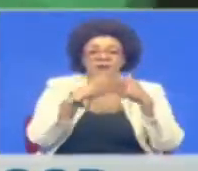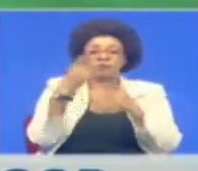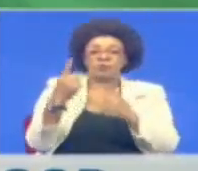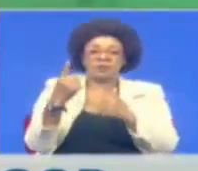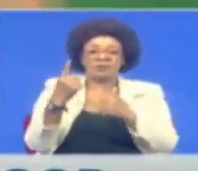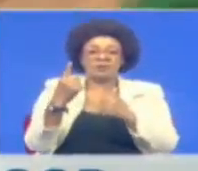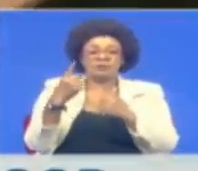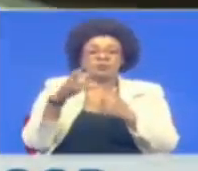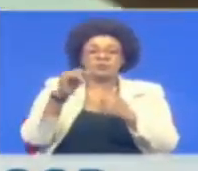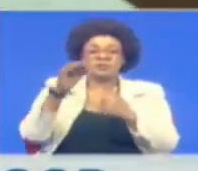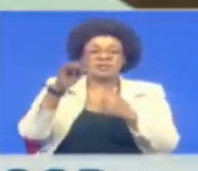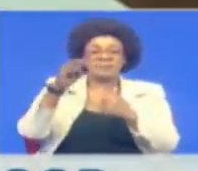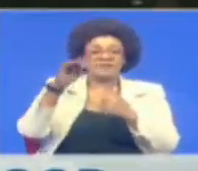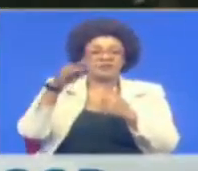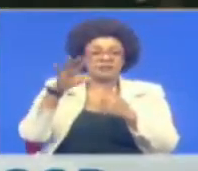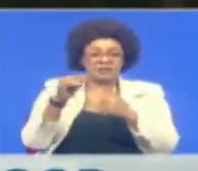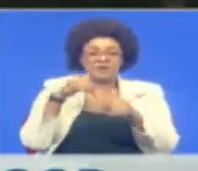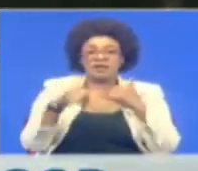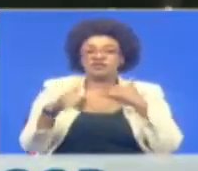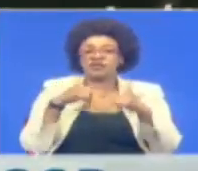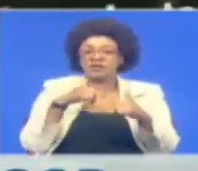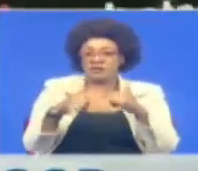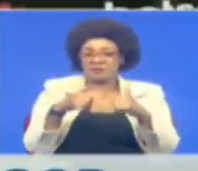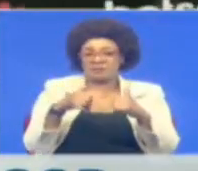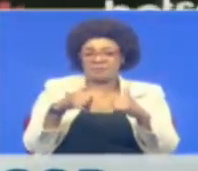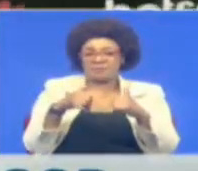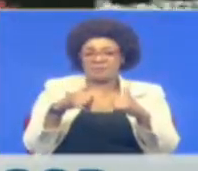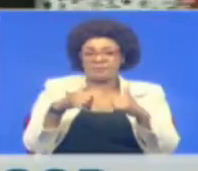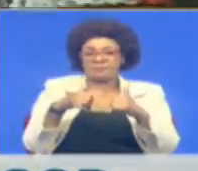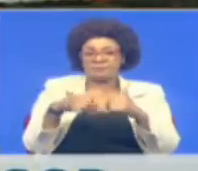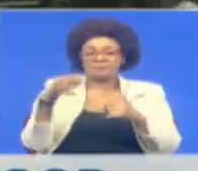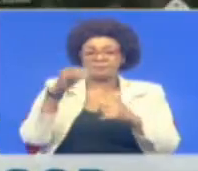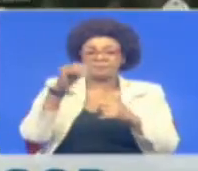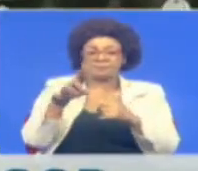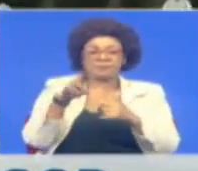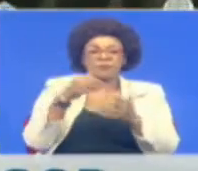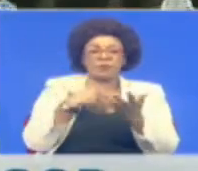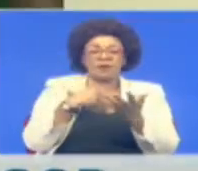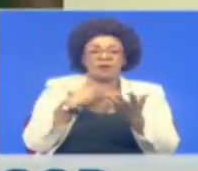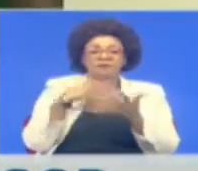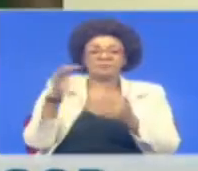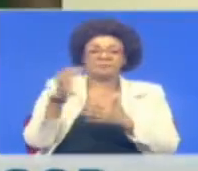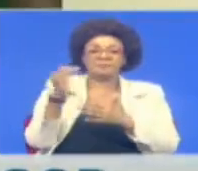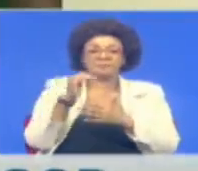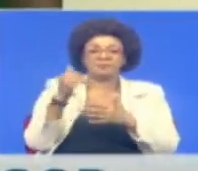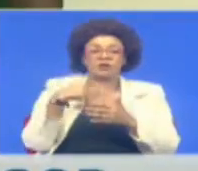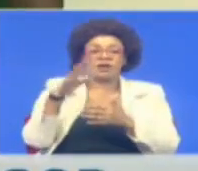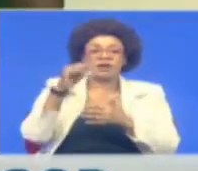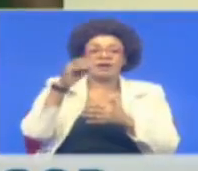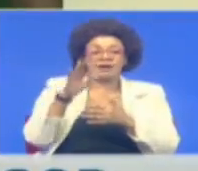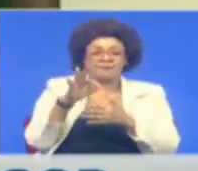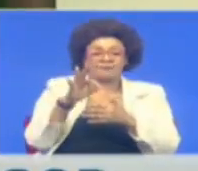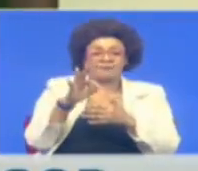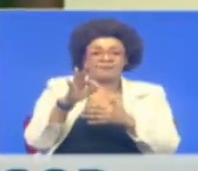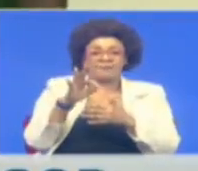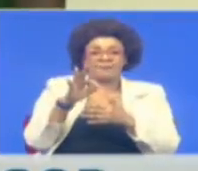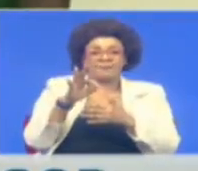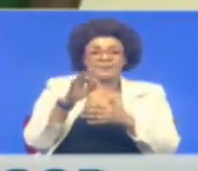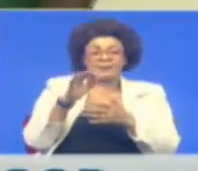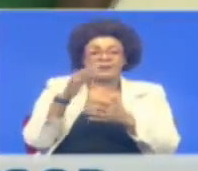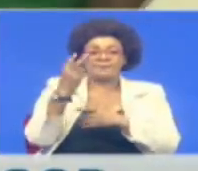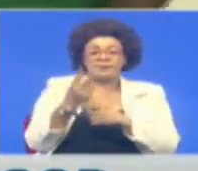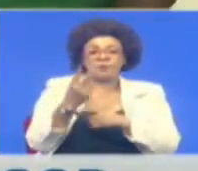CR Belouizdad of Algeria. Gor will play NAPSA Stars of Zambia in CAF Confederation Cup playoffs in